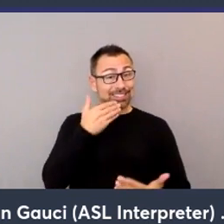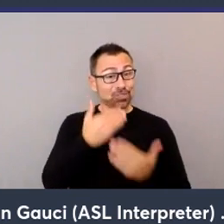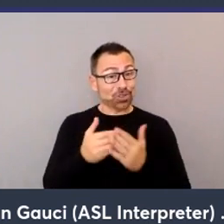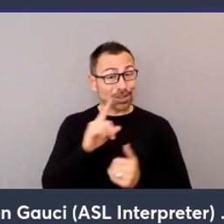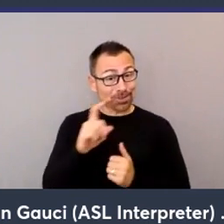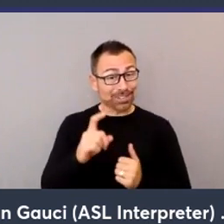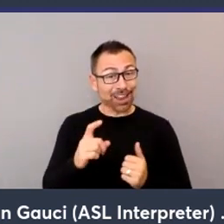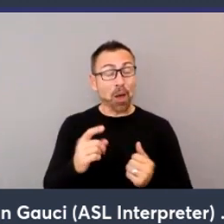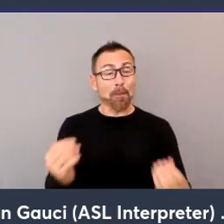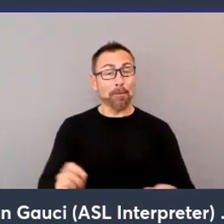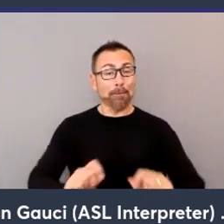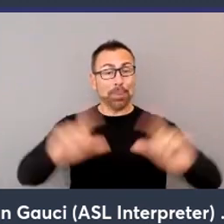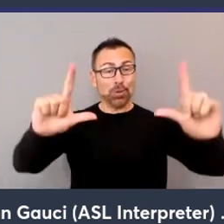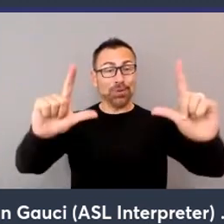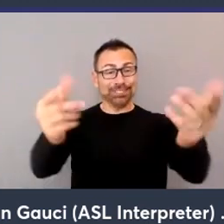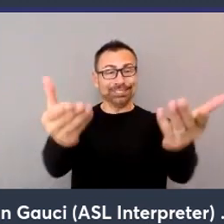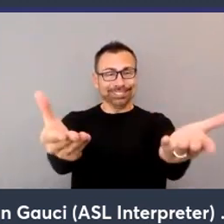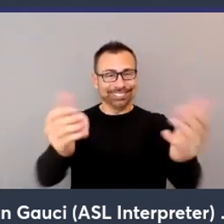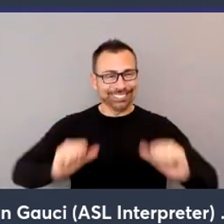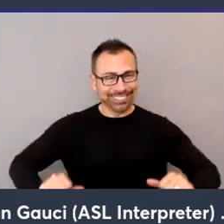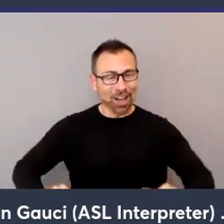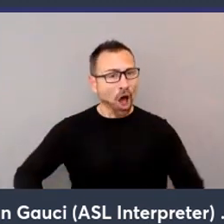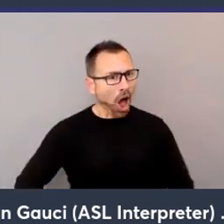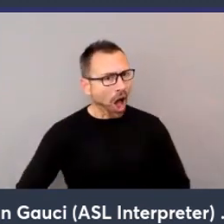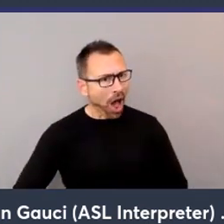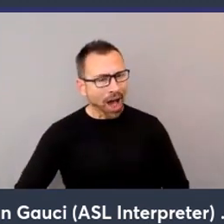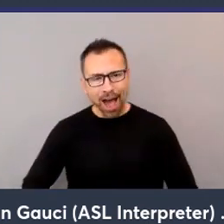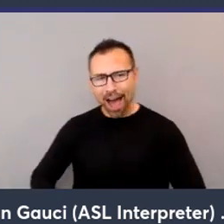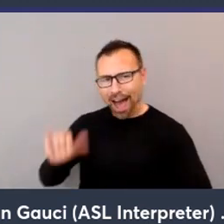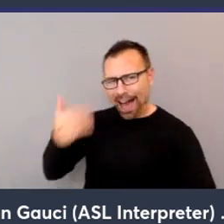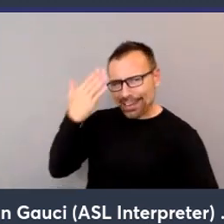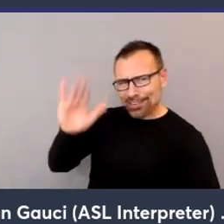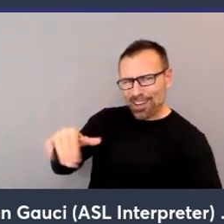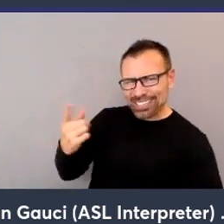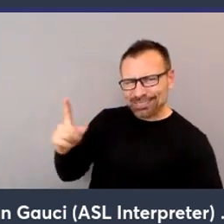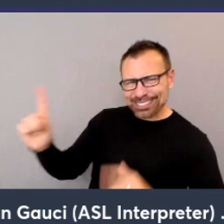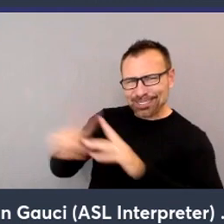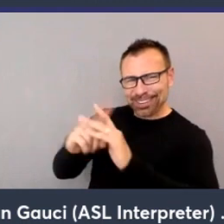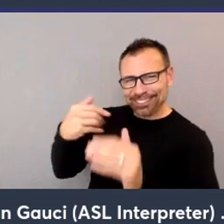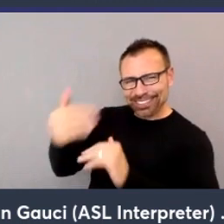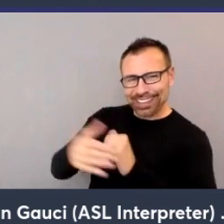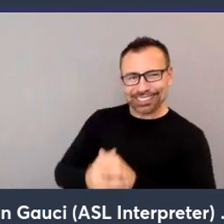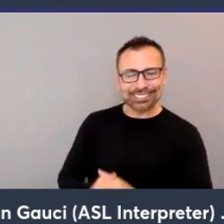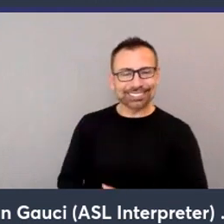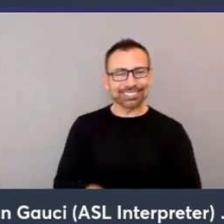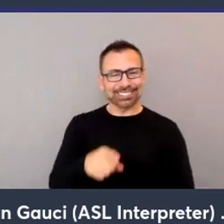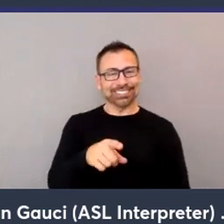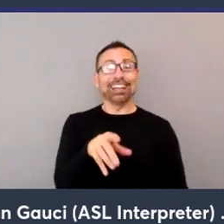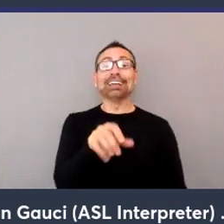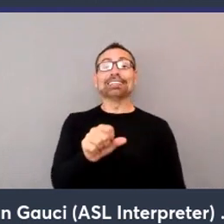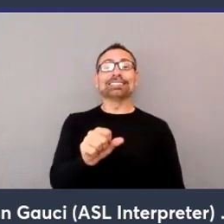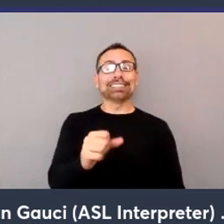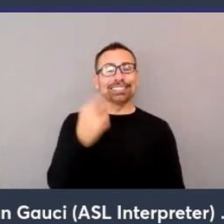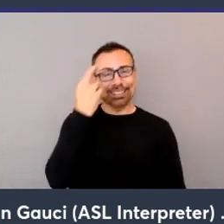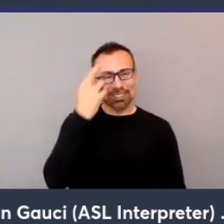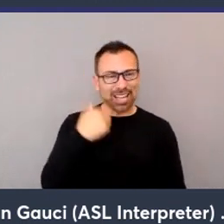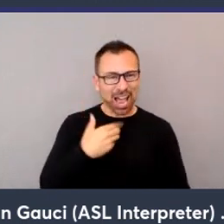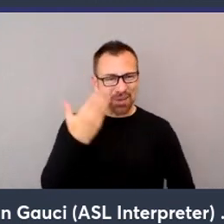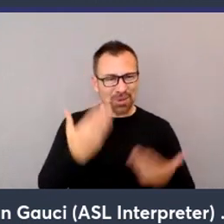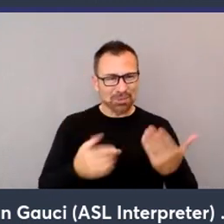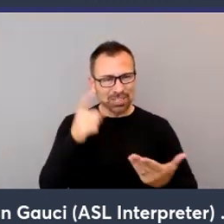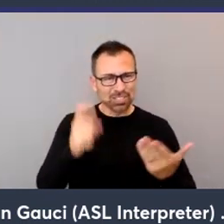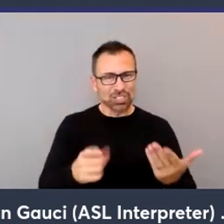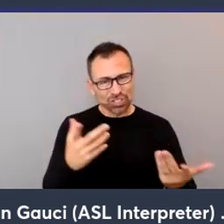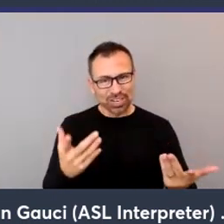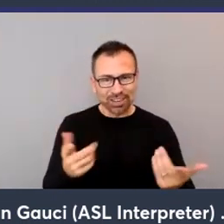I honestly did not know this slide was coming next. Yeah, and I realized this, that, you know, I should have probably taken care of the slide font over